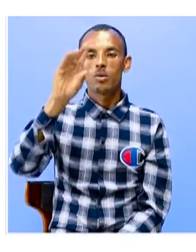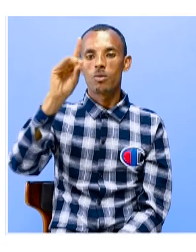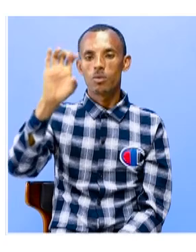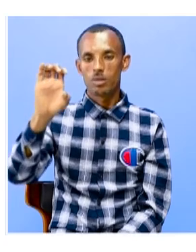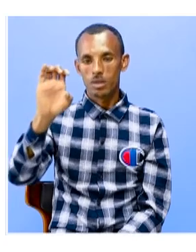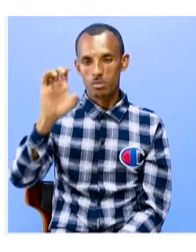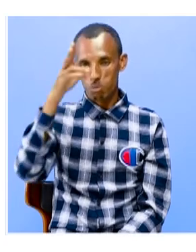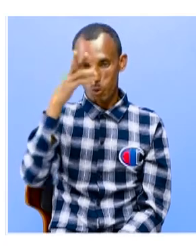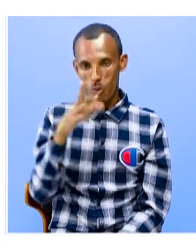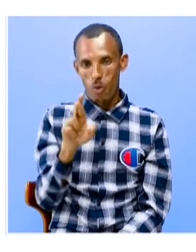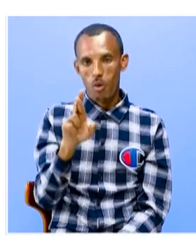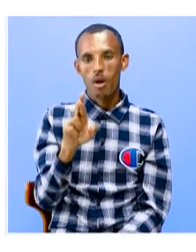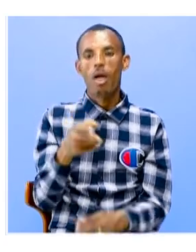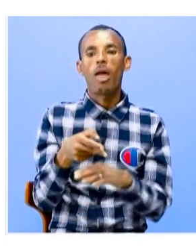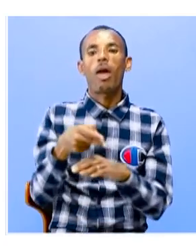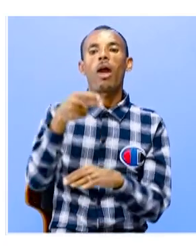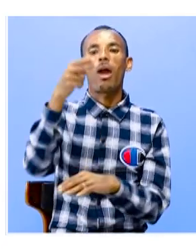or height